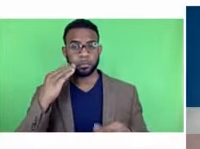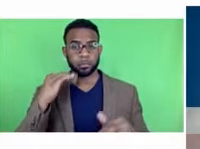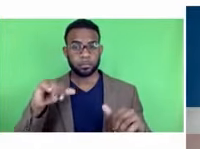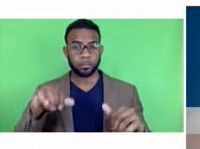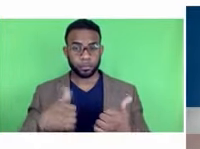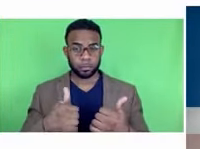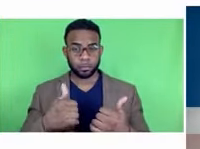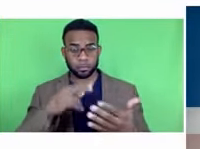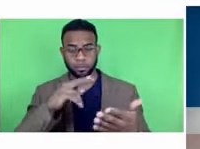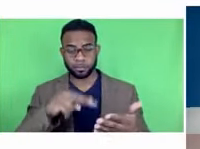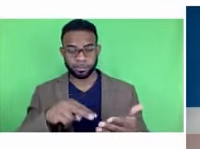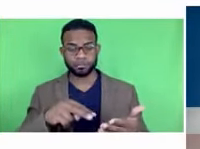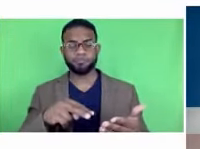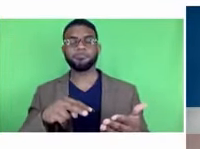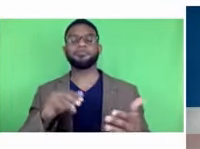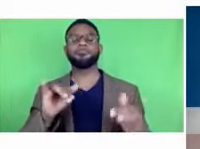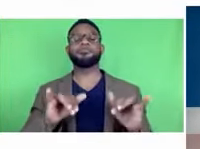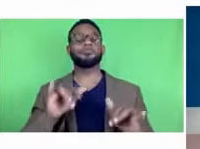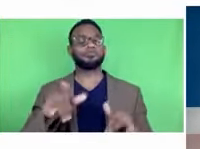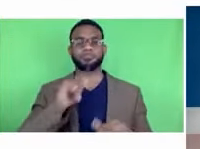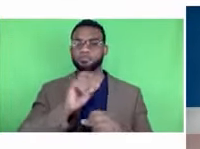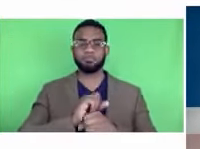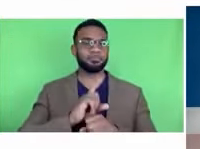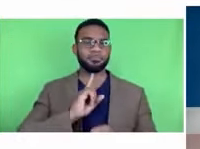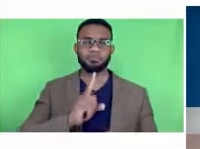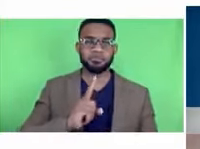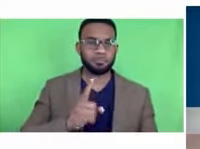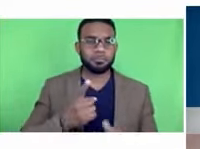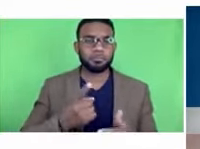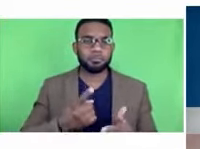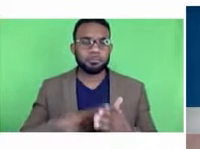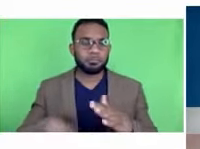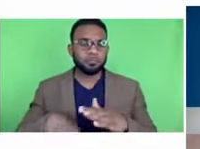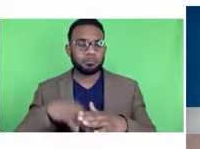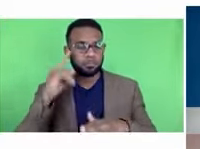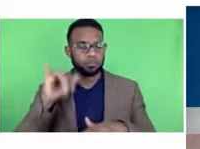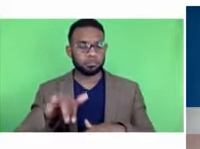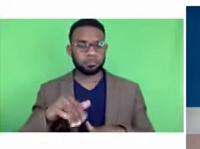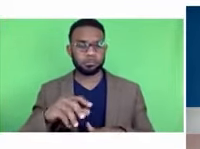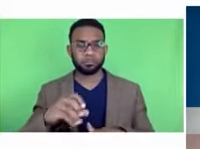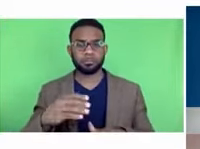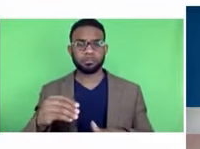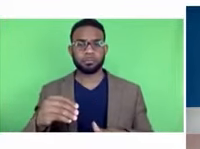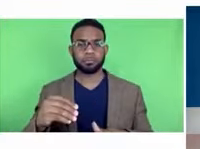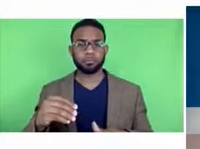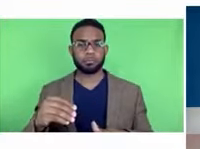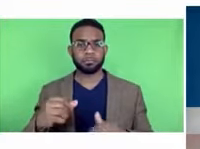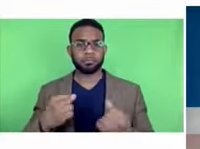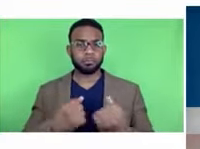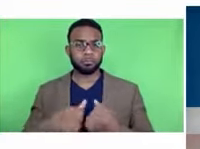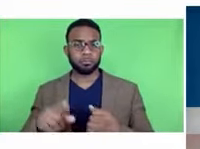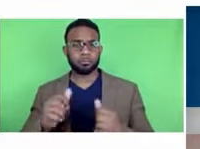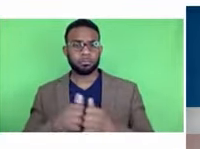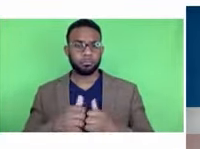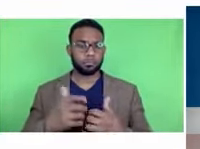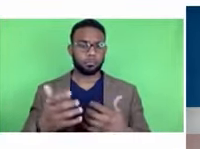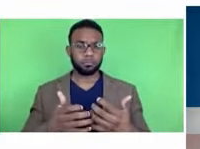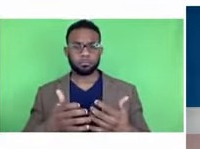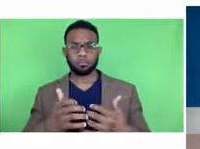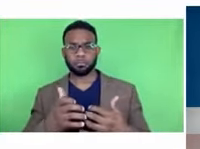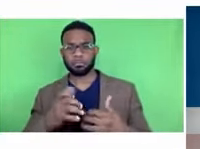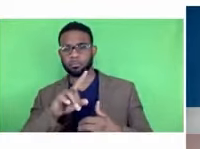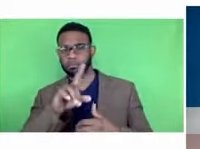reading, and he wasn't really sure what the basis for that was. And we supported him with the sort of acute question. And